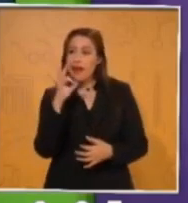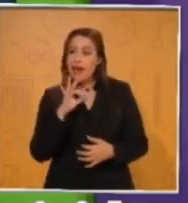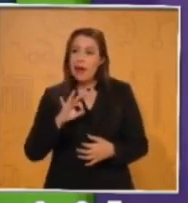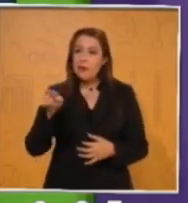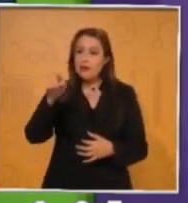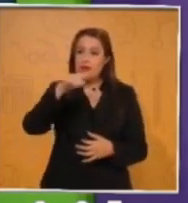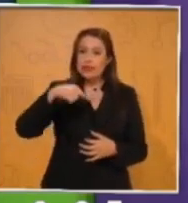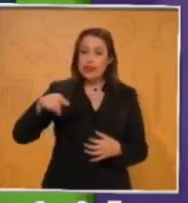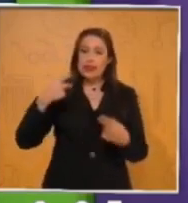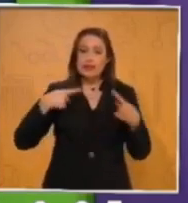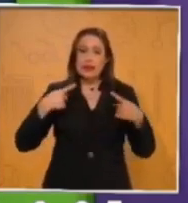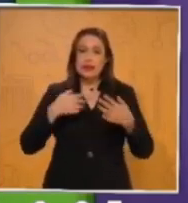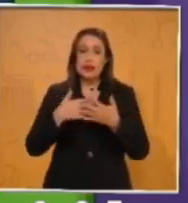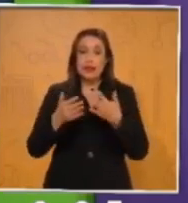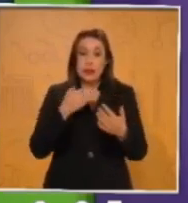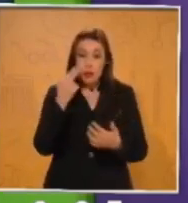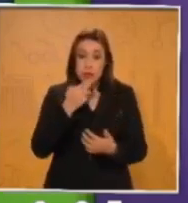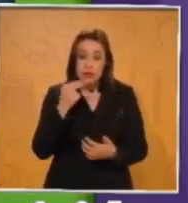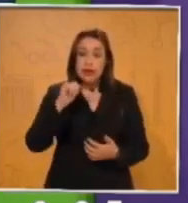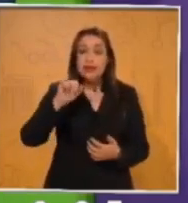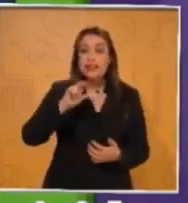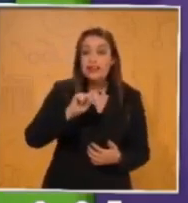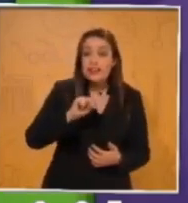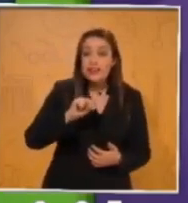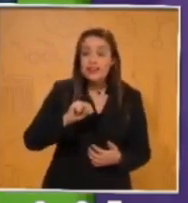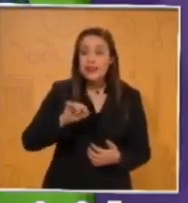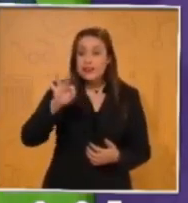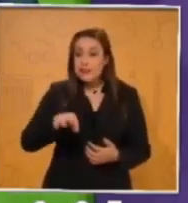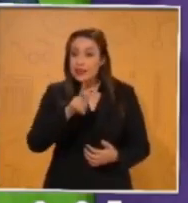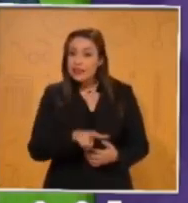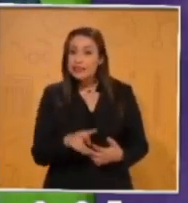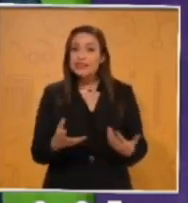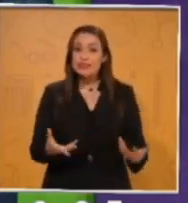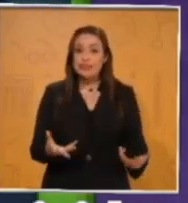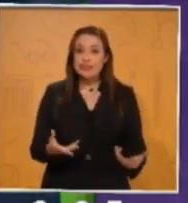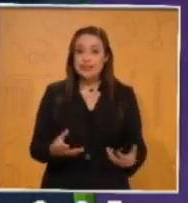answer? Yes, true, or false?